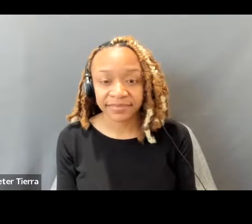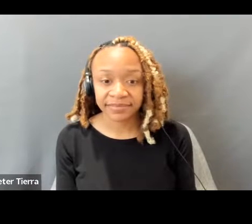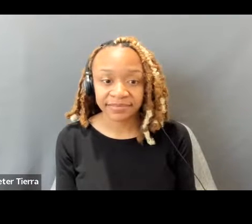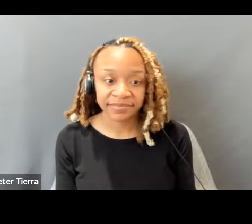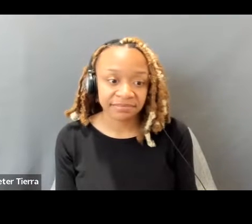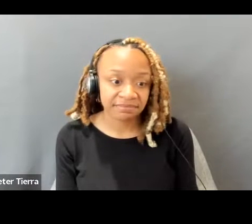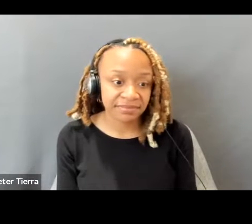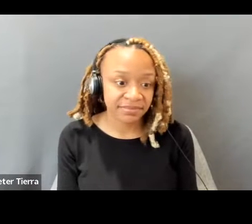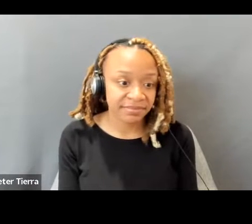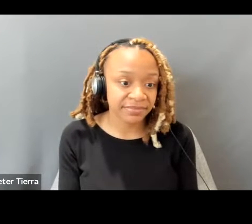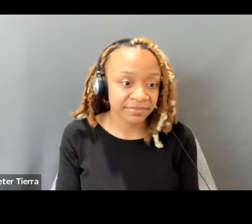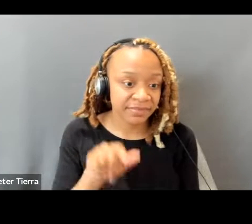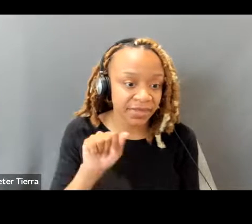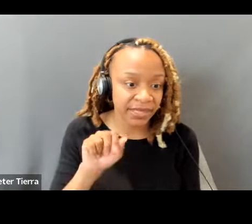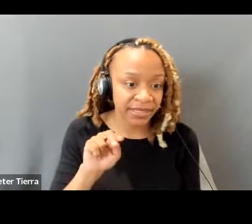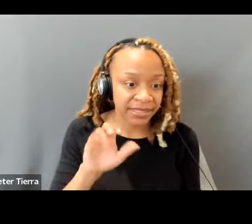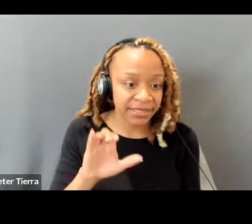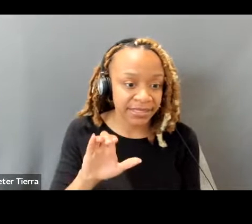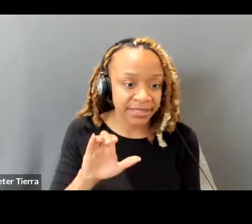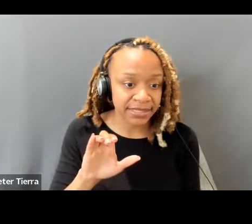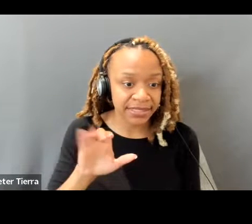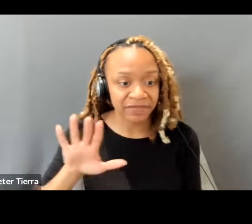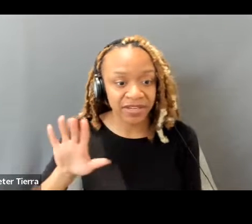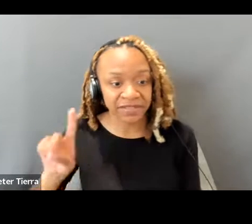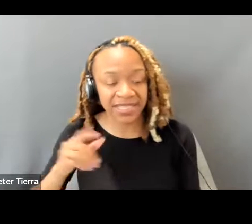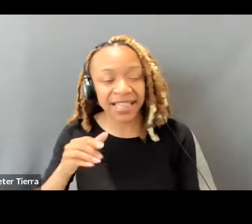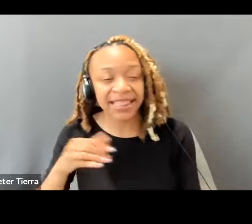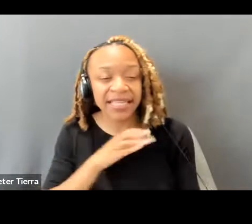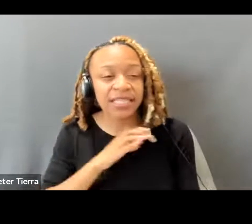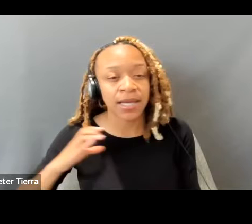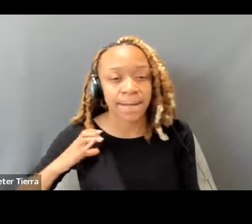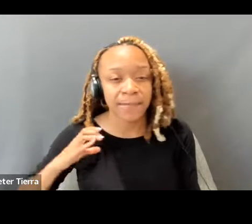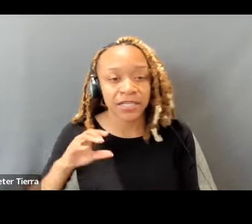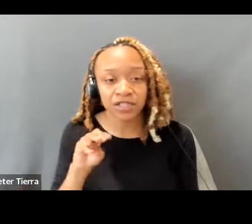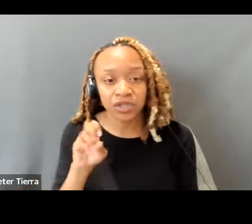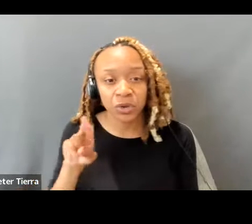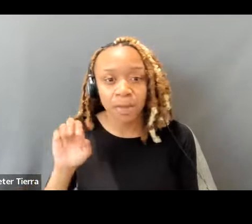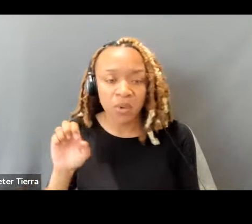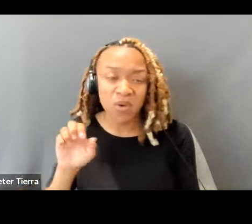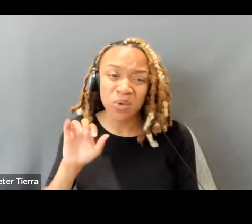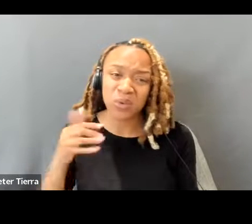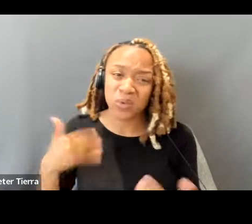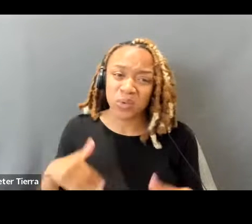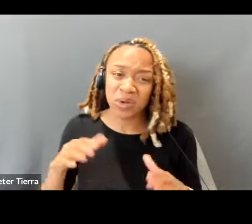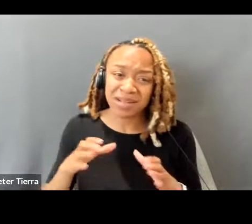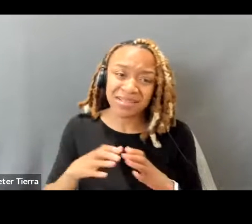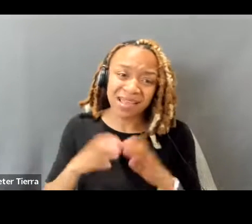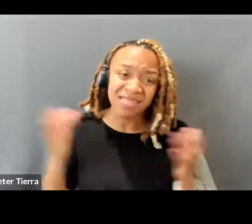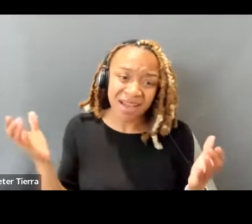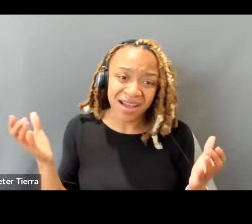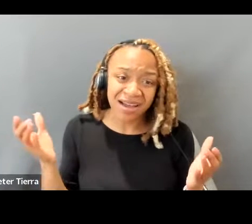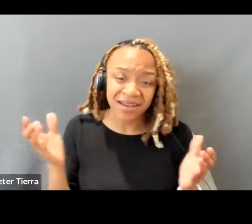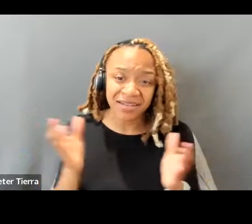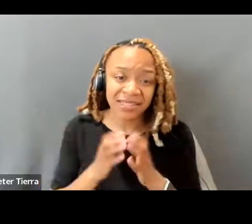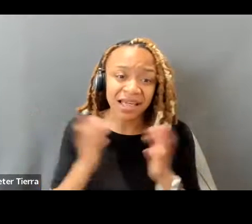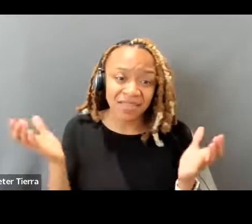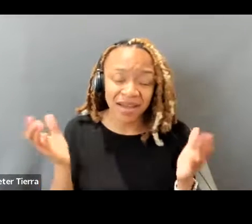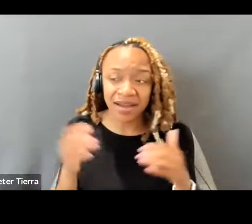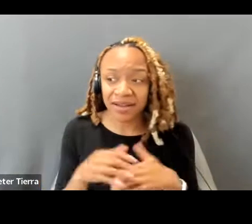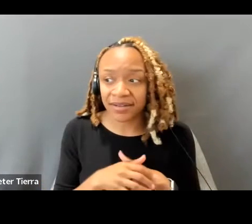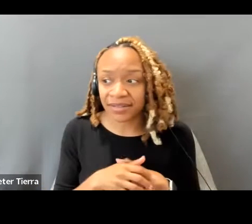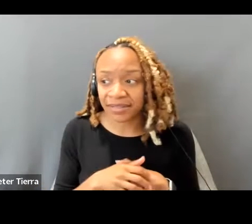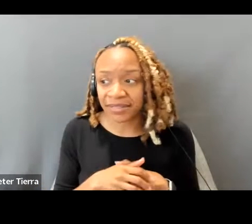I mean, I'll give you mine. This is Commissioner Moore. It's a lot, it's just a lot. And then to see